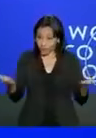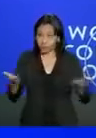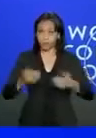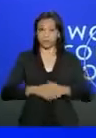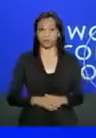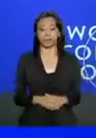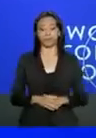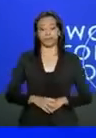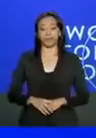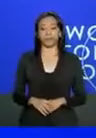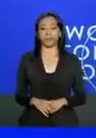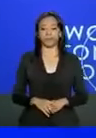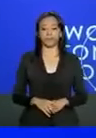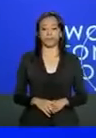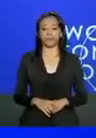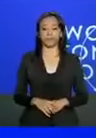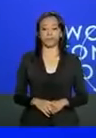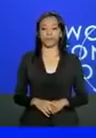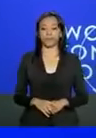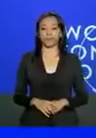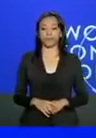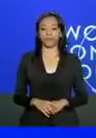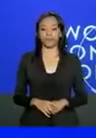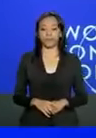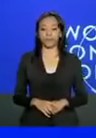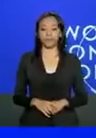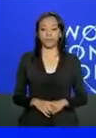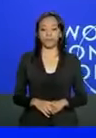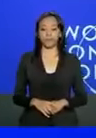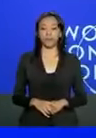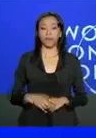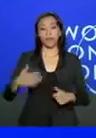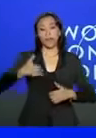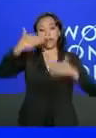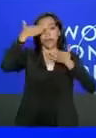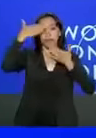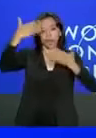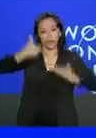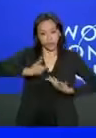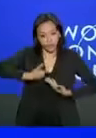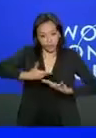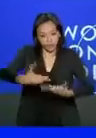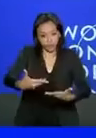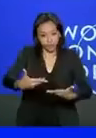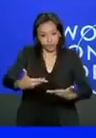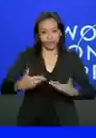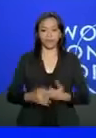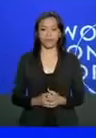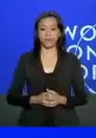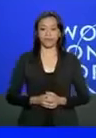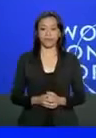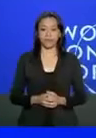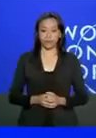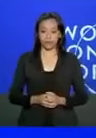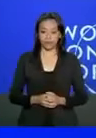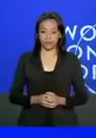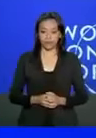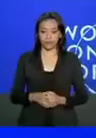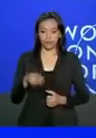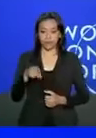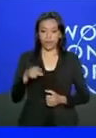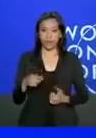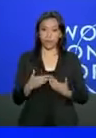way around, in that the business community also needs Brazil agradeço to a large extent. Honra de a good afternoon to all. I thank you for the